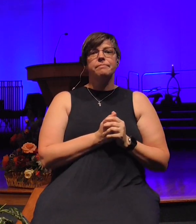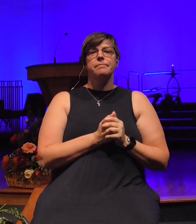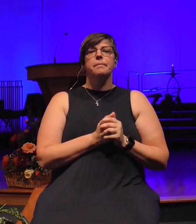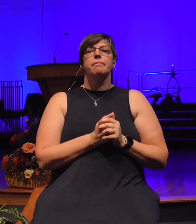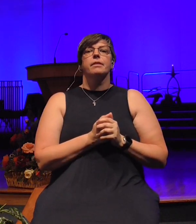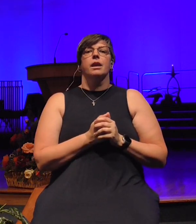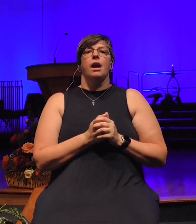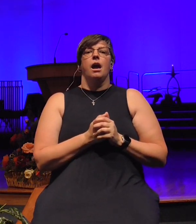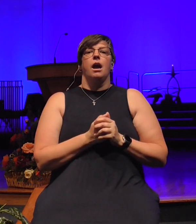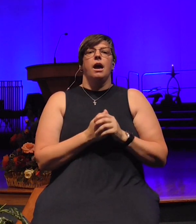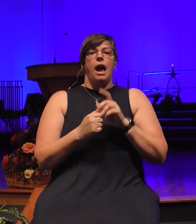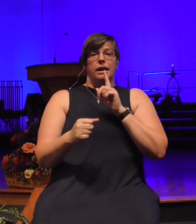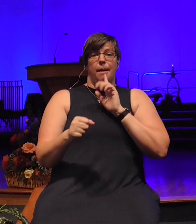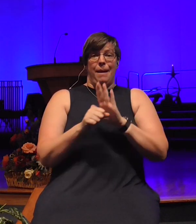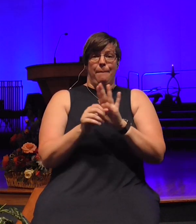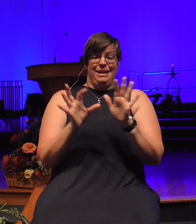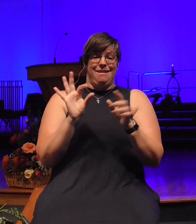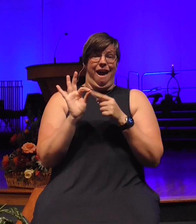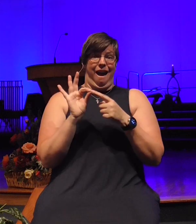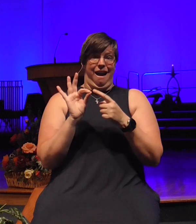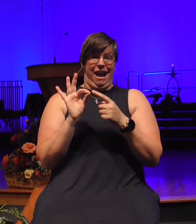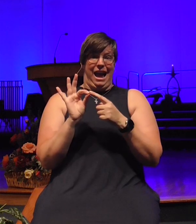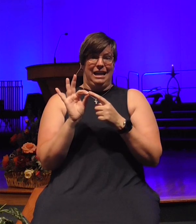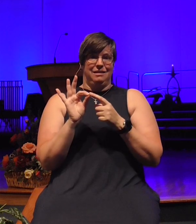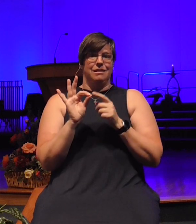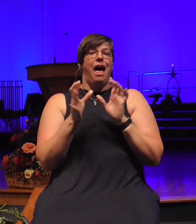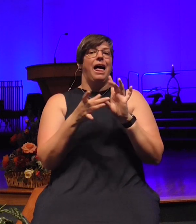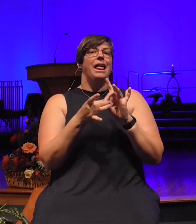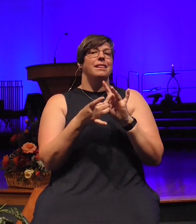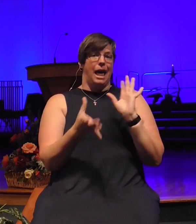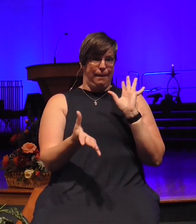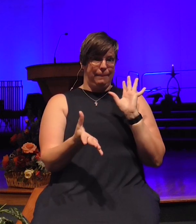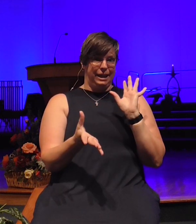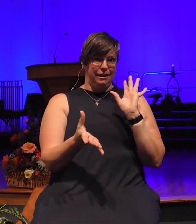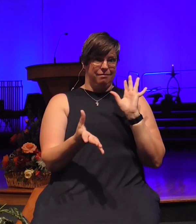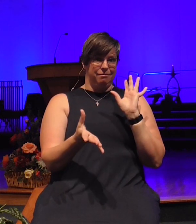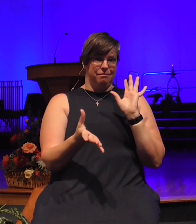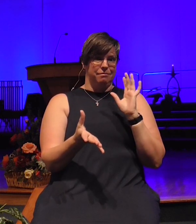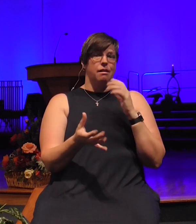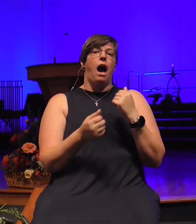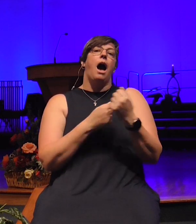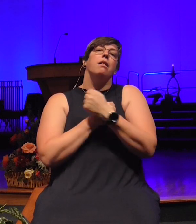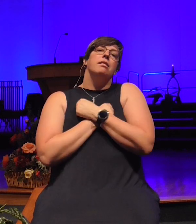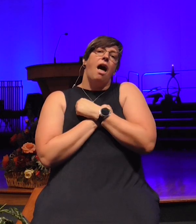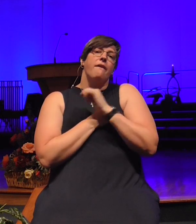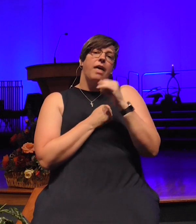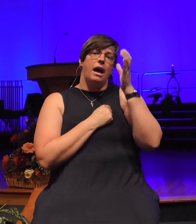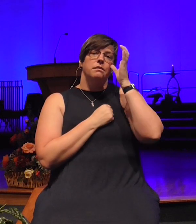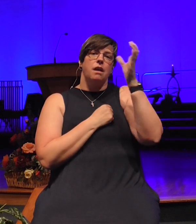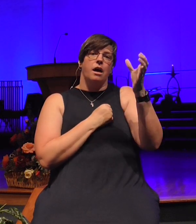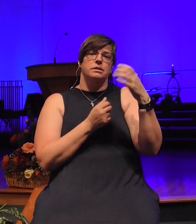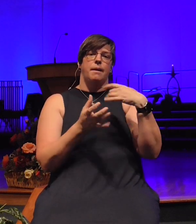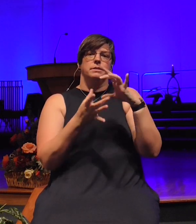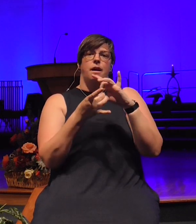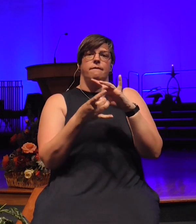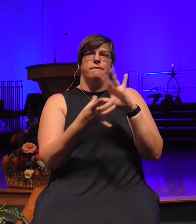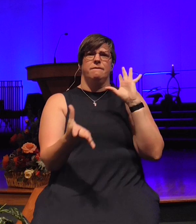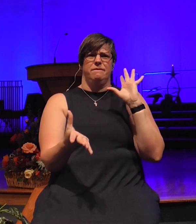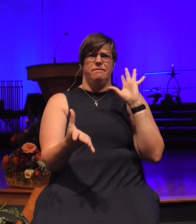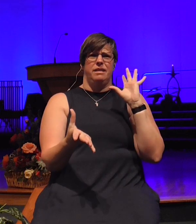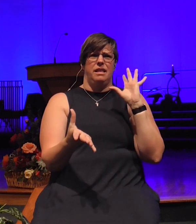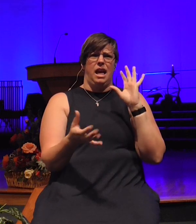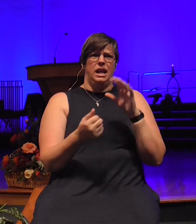Commandment 9, let it be. I love this concept of let it go. I could sing